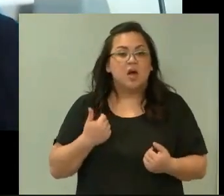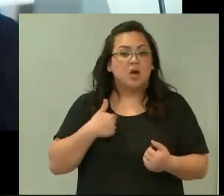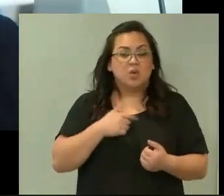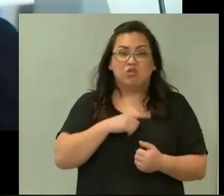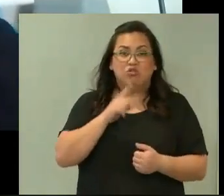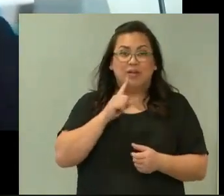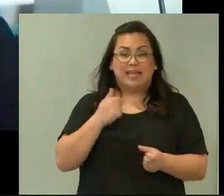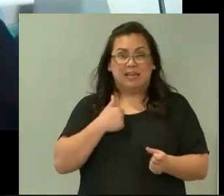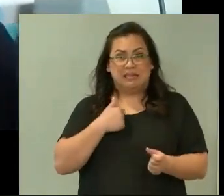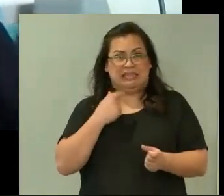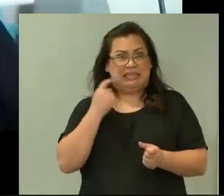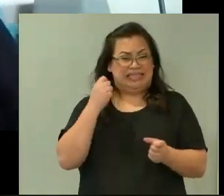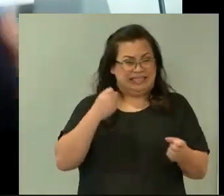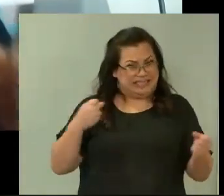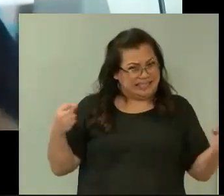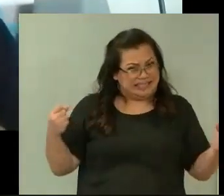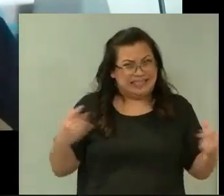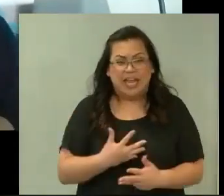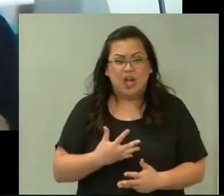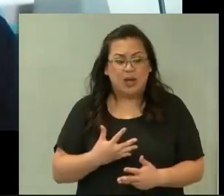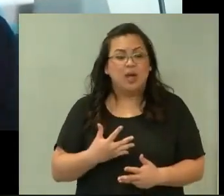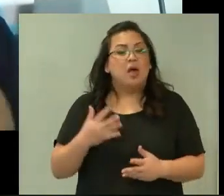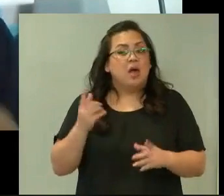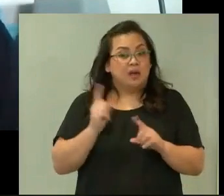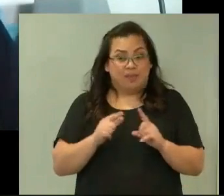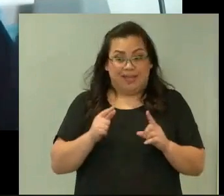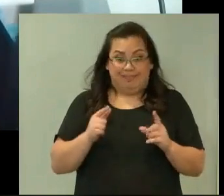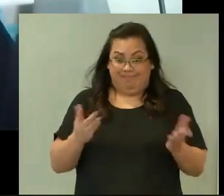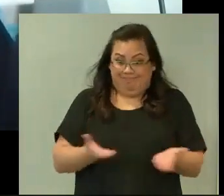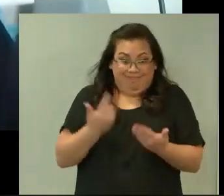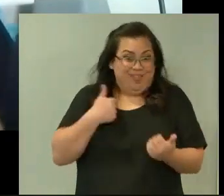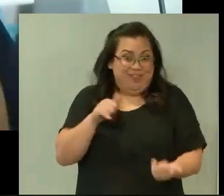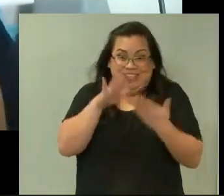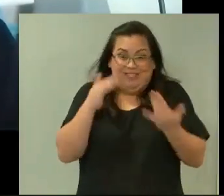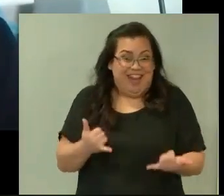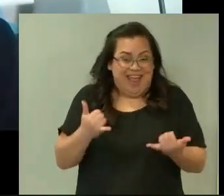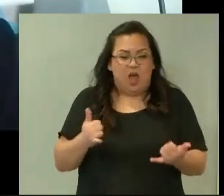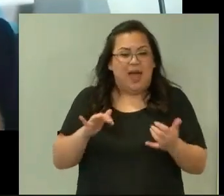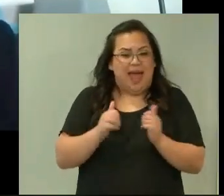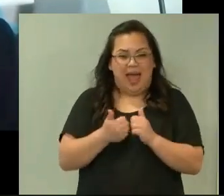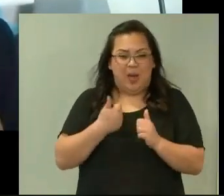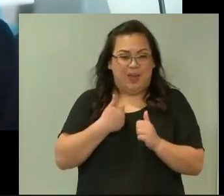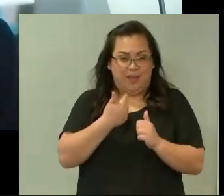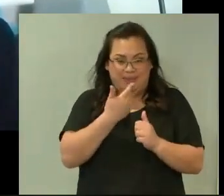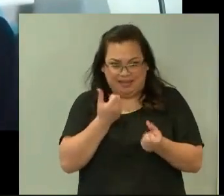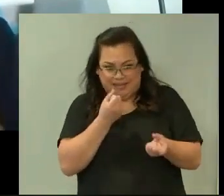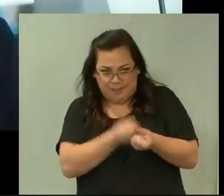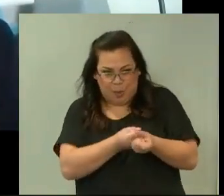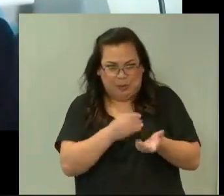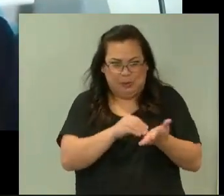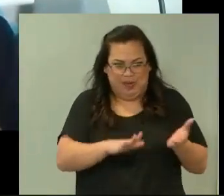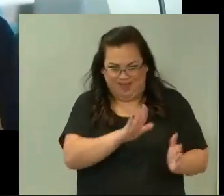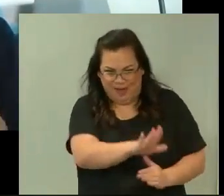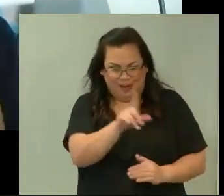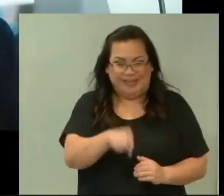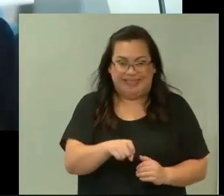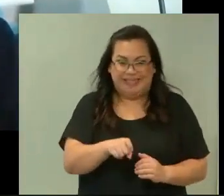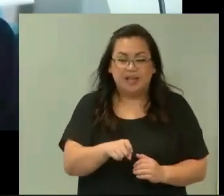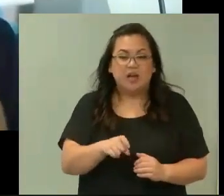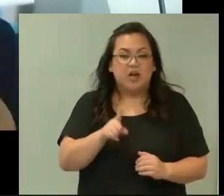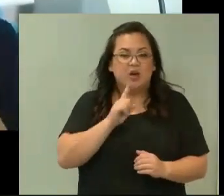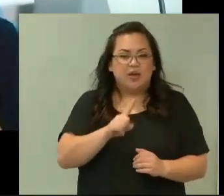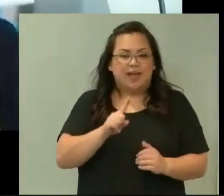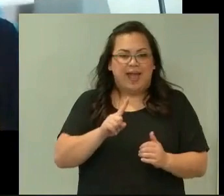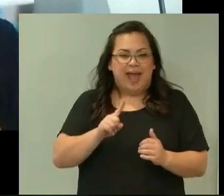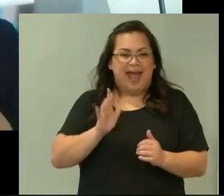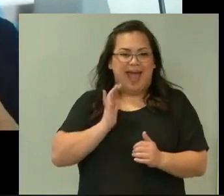scary right now to think about that. Here it is. We have to look at how are we going to meet the best needs of our students, right? And really uplifting